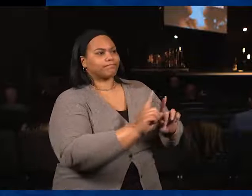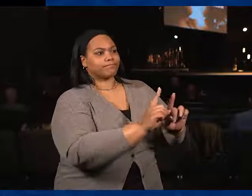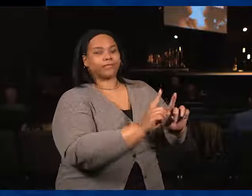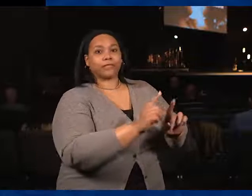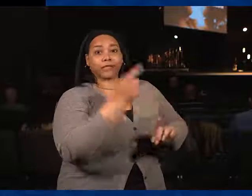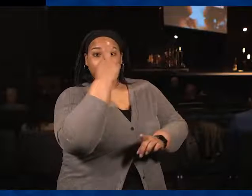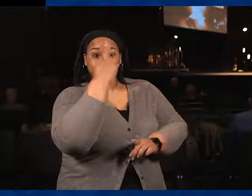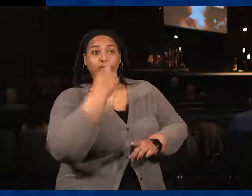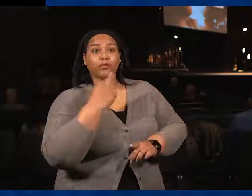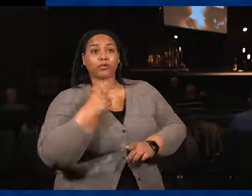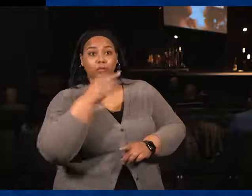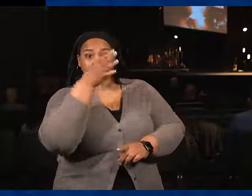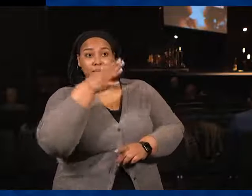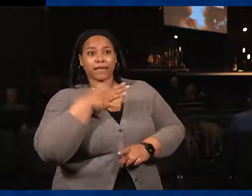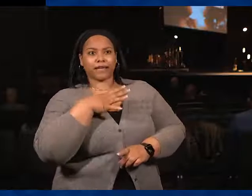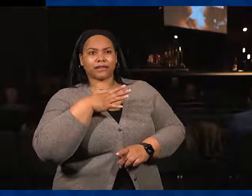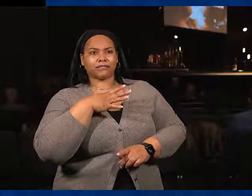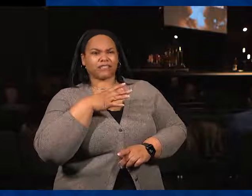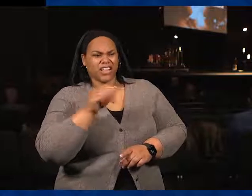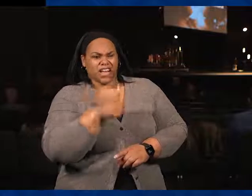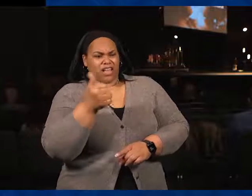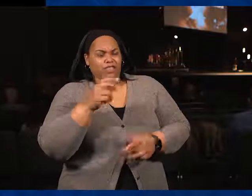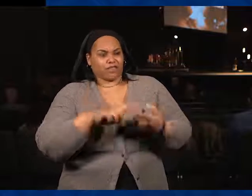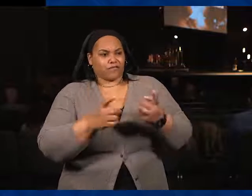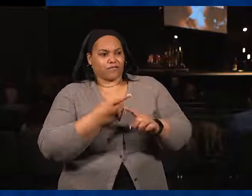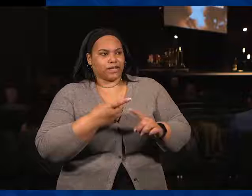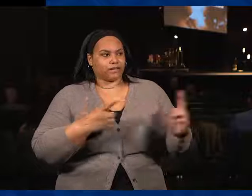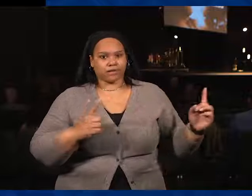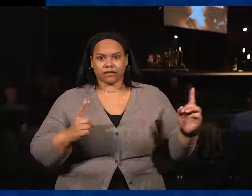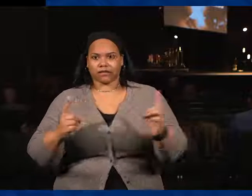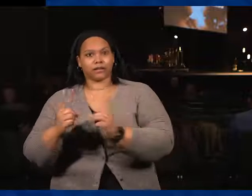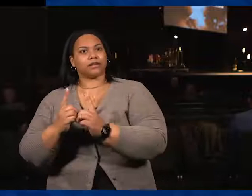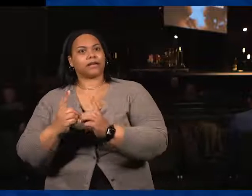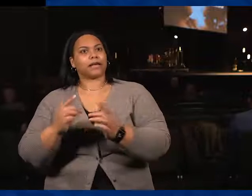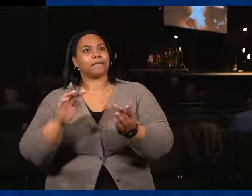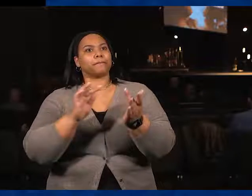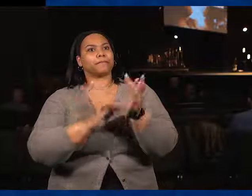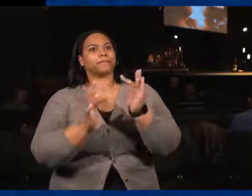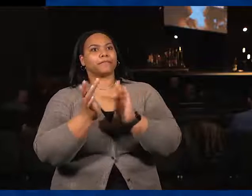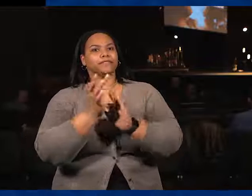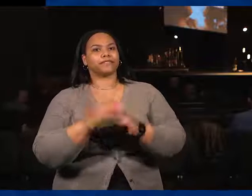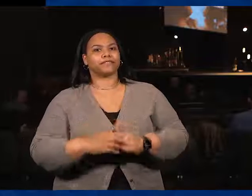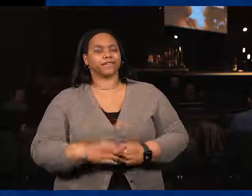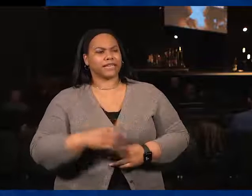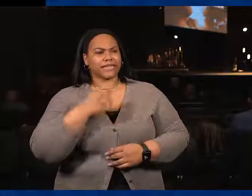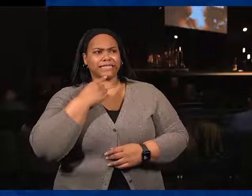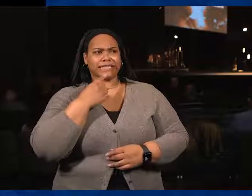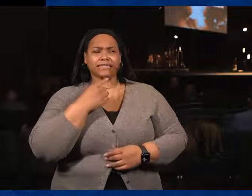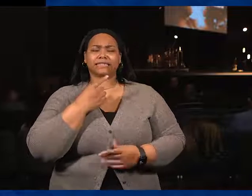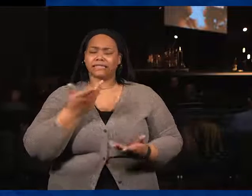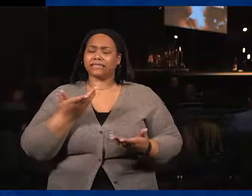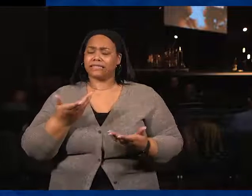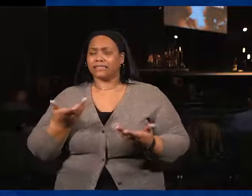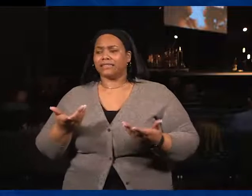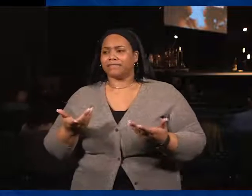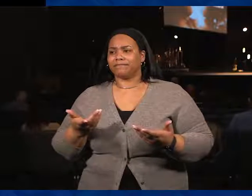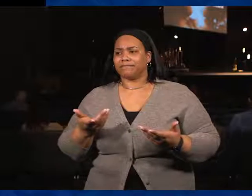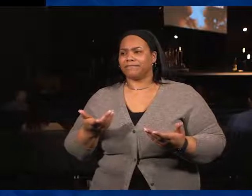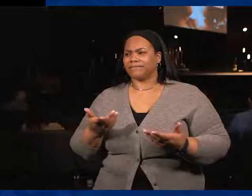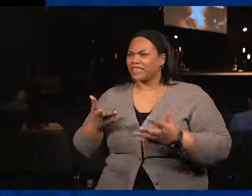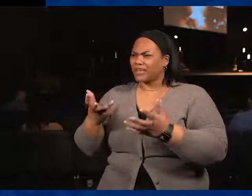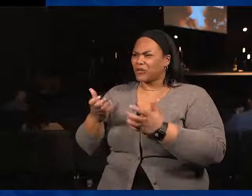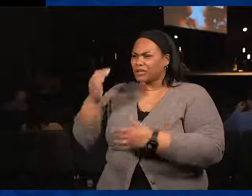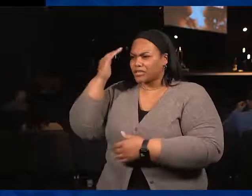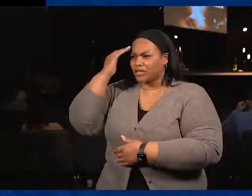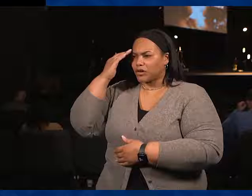other friends with another message. And they go to Jesus and they say, "Listen, the centurion wants you to know that he's